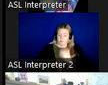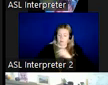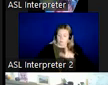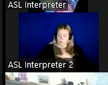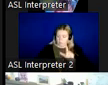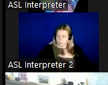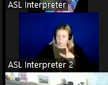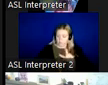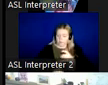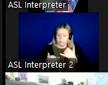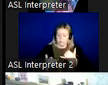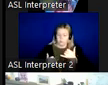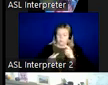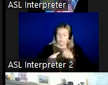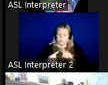now,